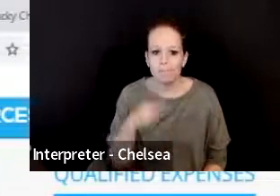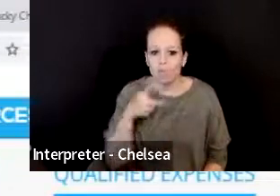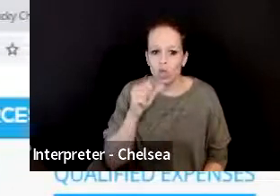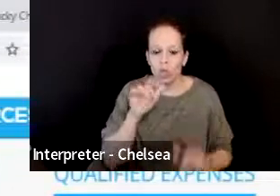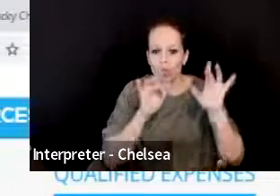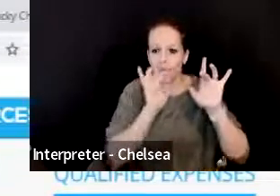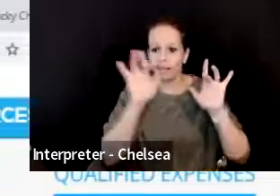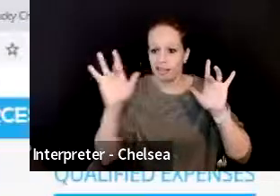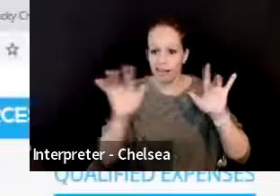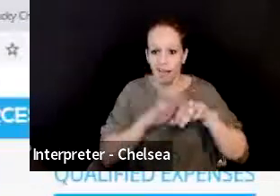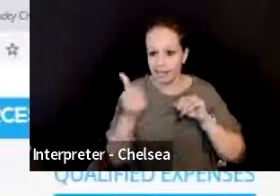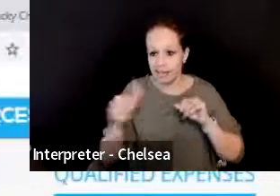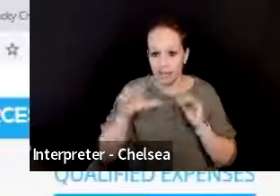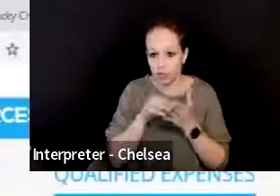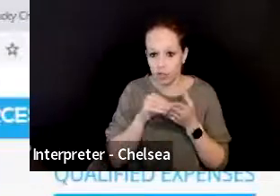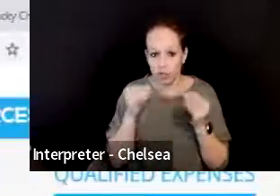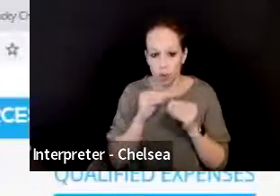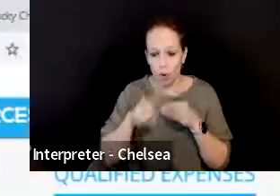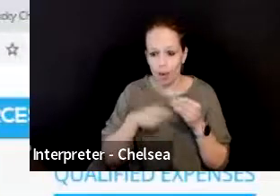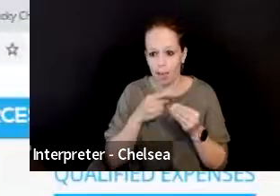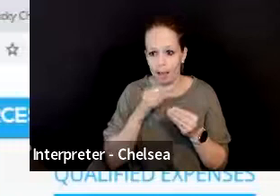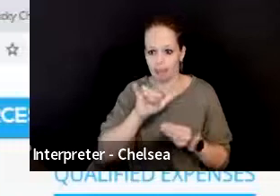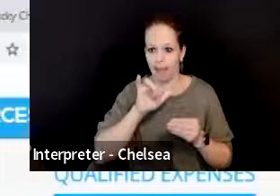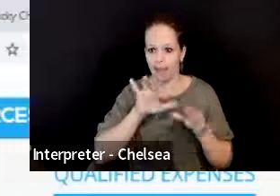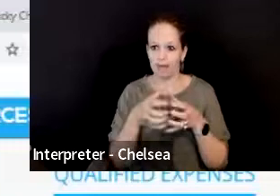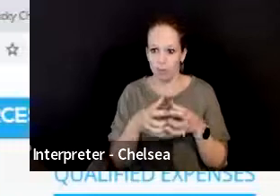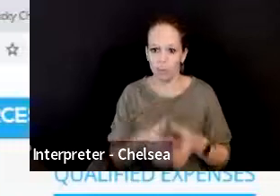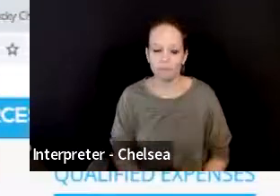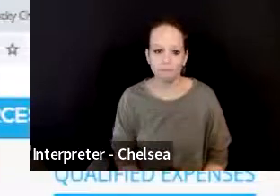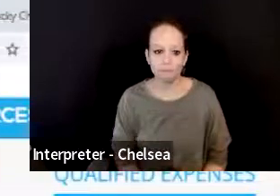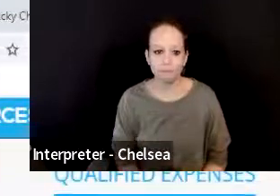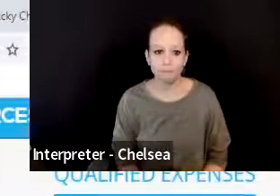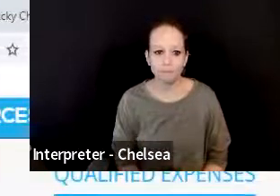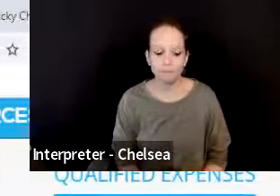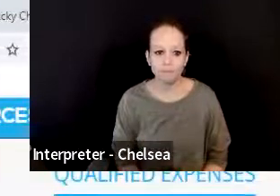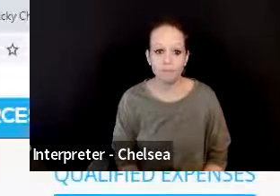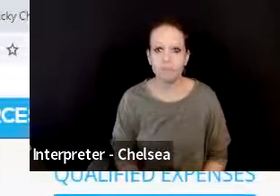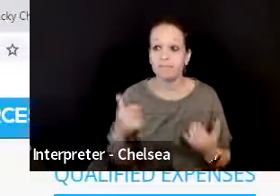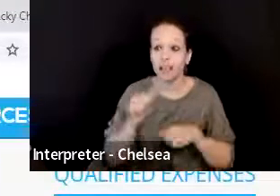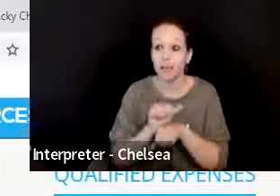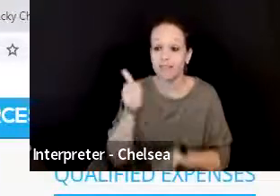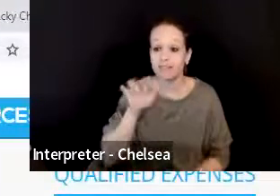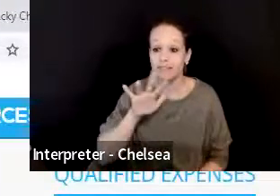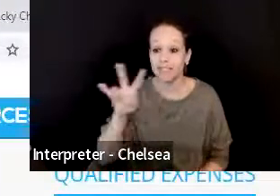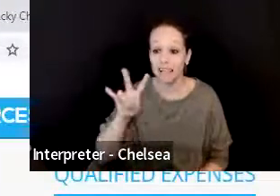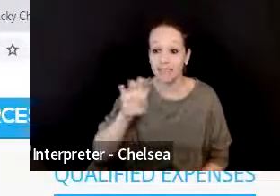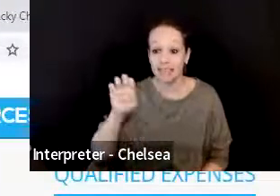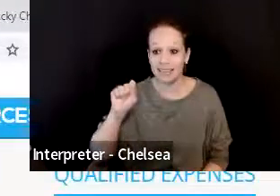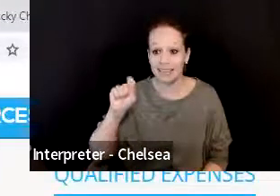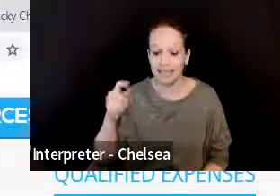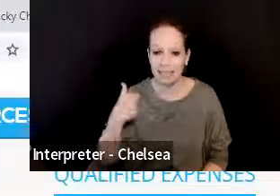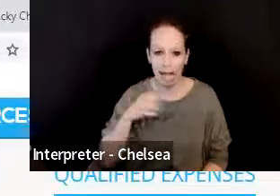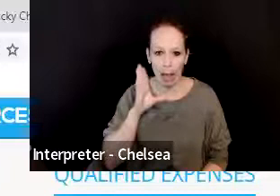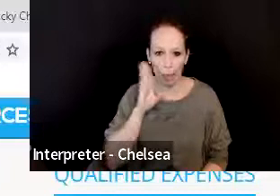learn more about that particular category. So it's 10:57 Eastern. I'm going to go ahead and